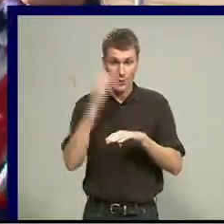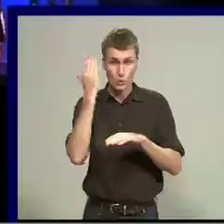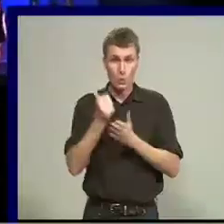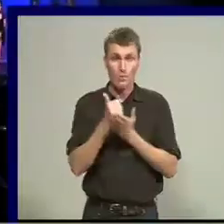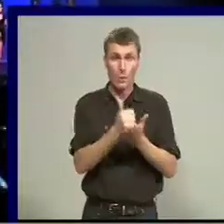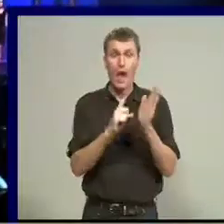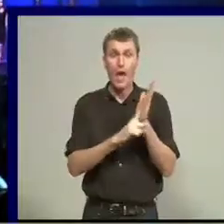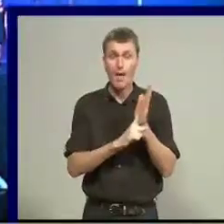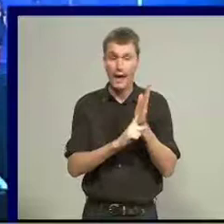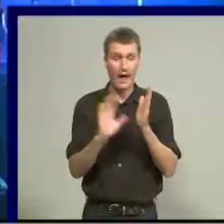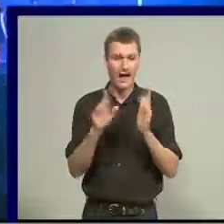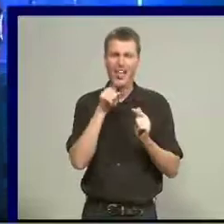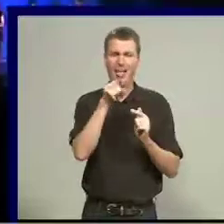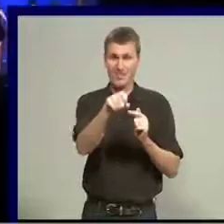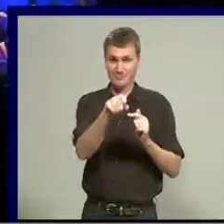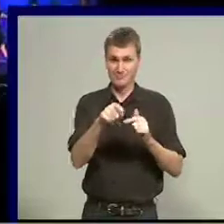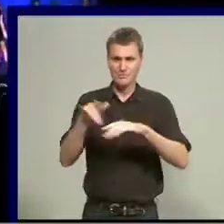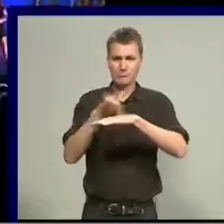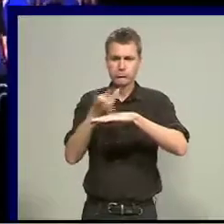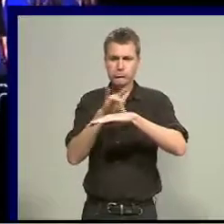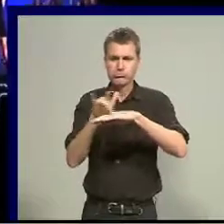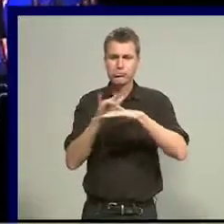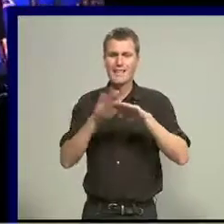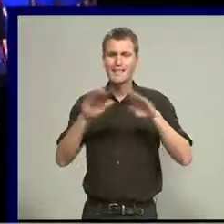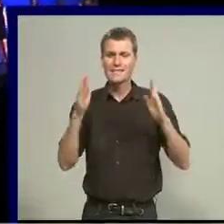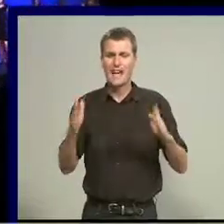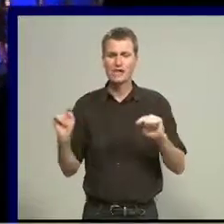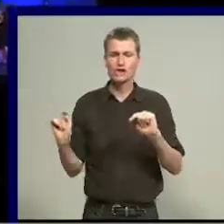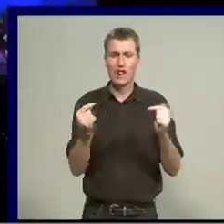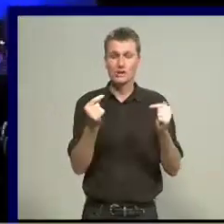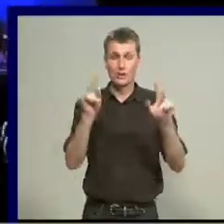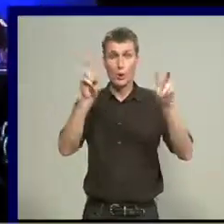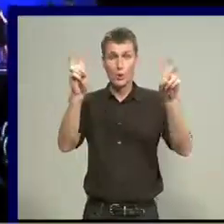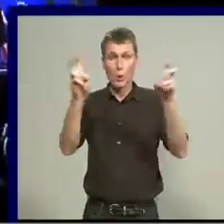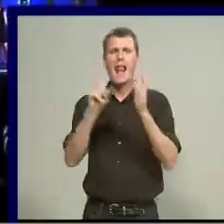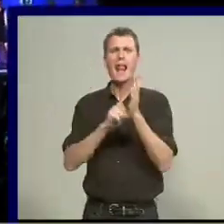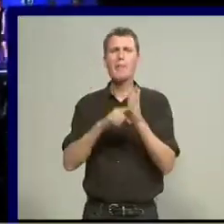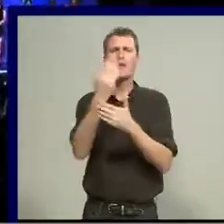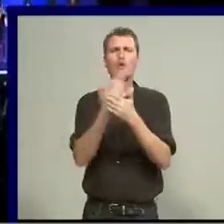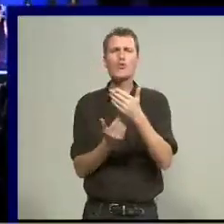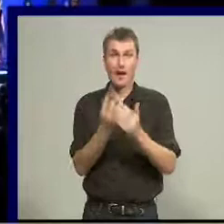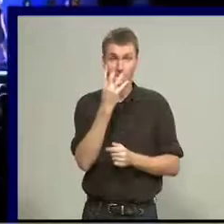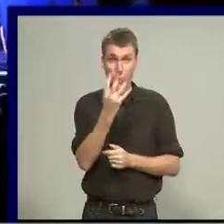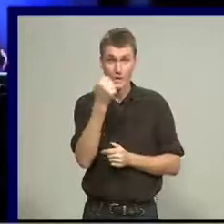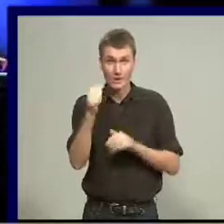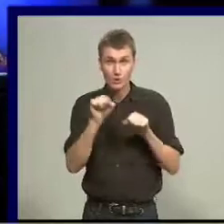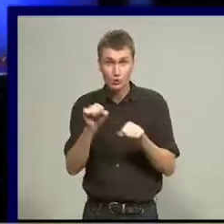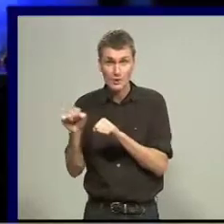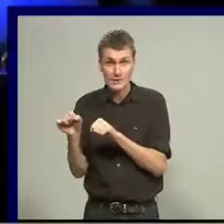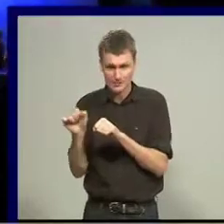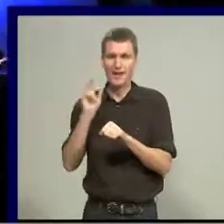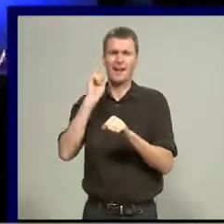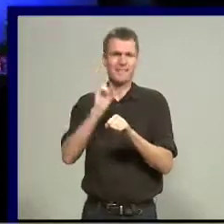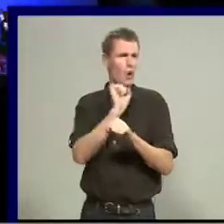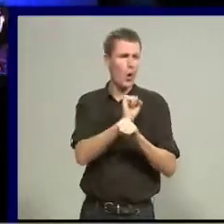Libby. This was the entry for Stage Challenge this year. Titled Libby's Story, 46 students recreated her journey through